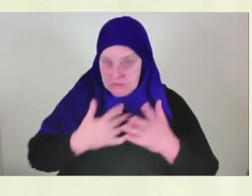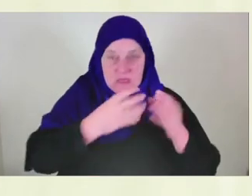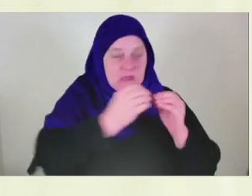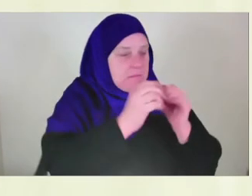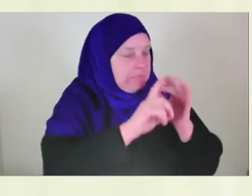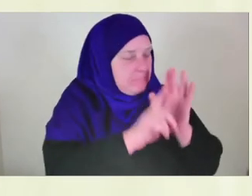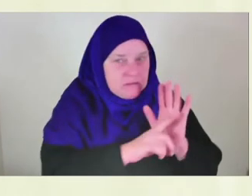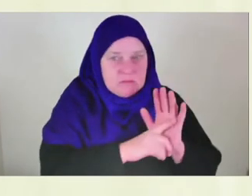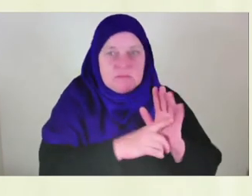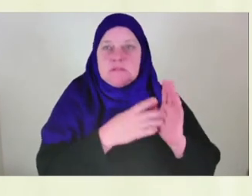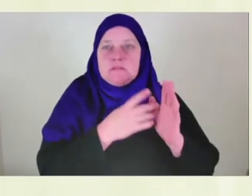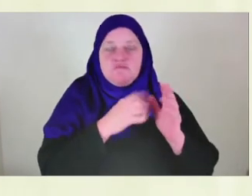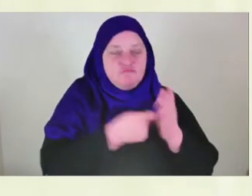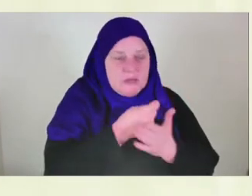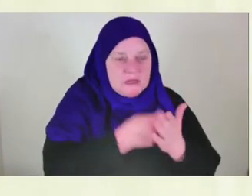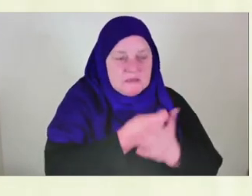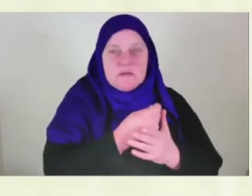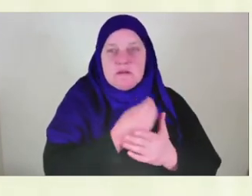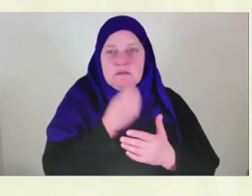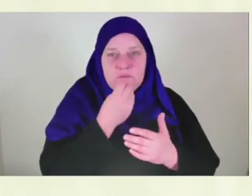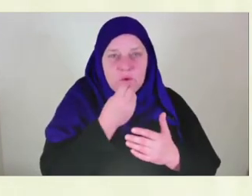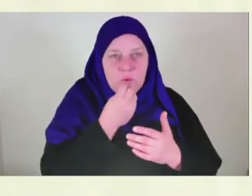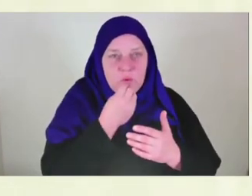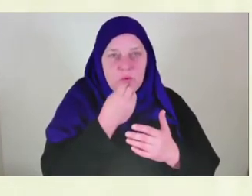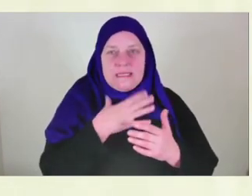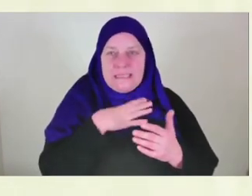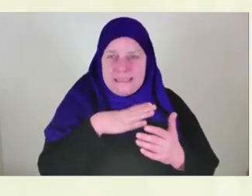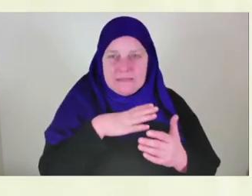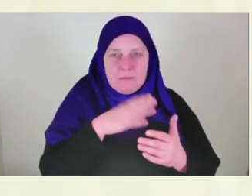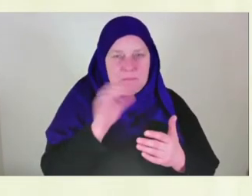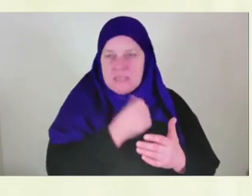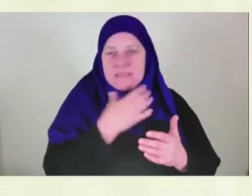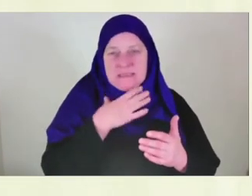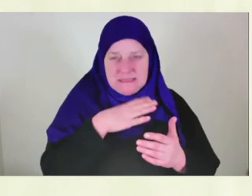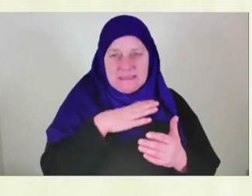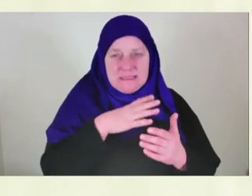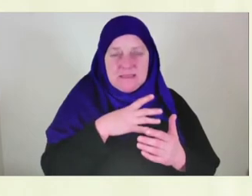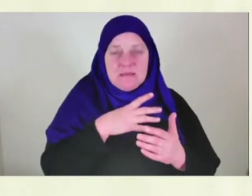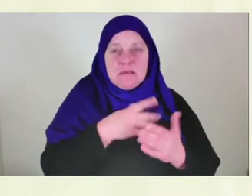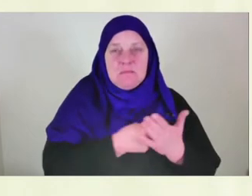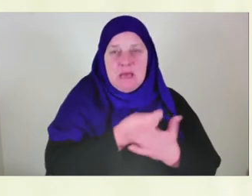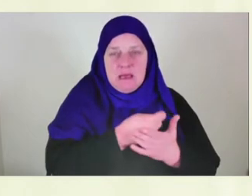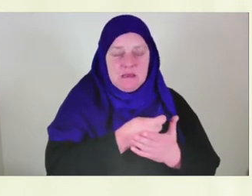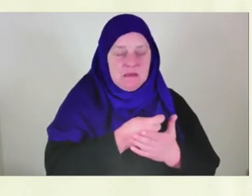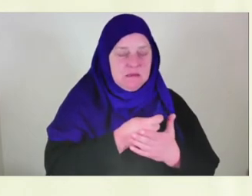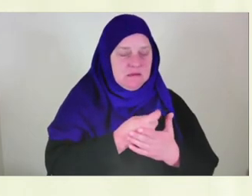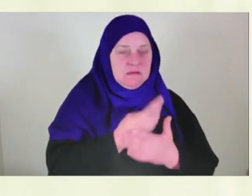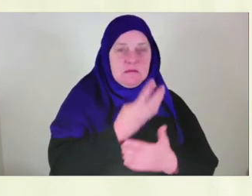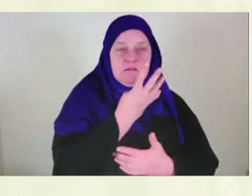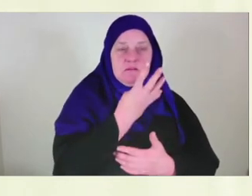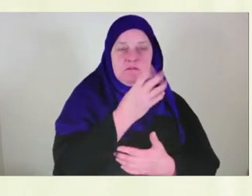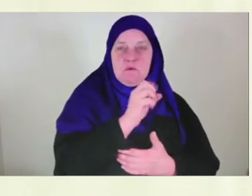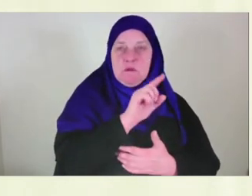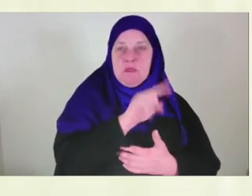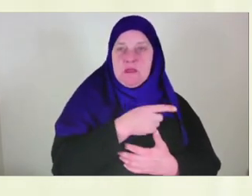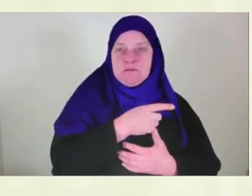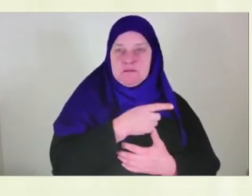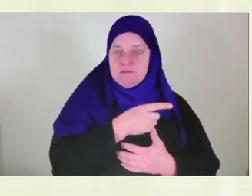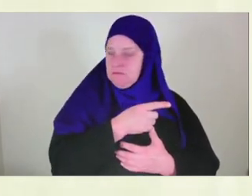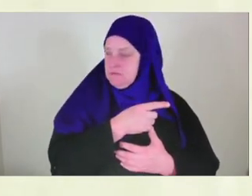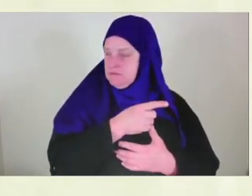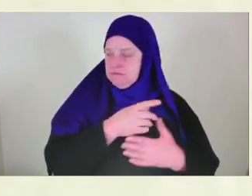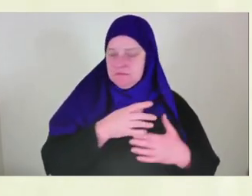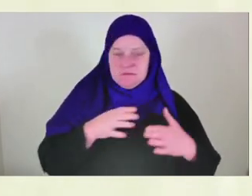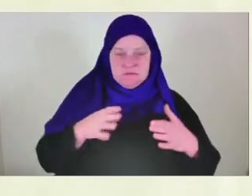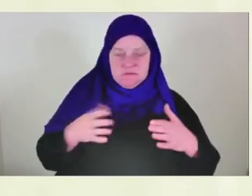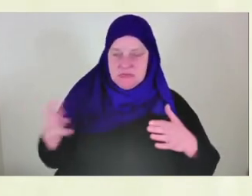are necessities, and necessities doesn't mean food, water, shelter, and clothing. No, there's other